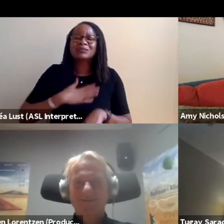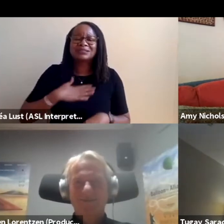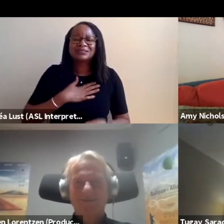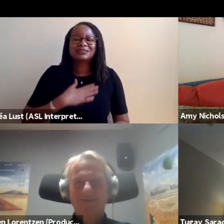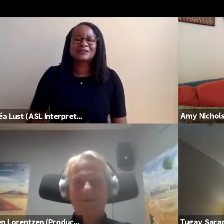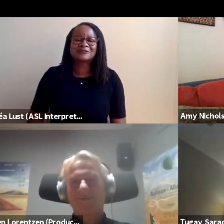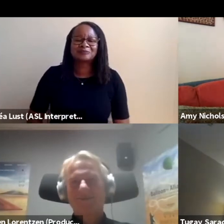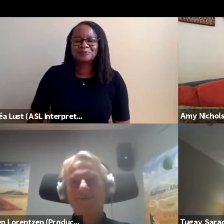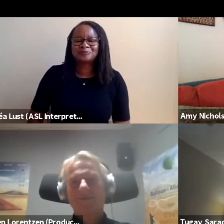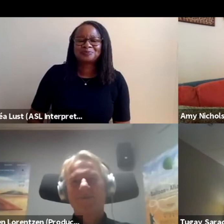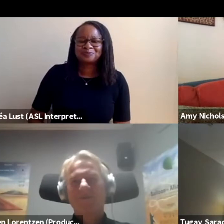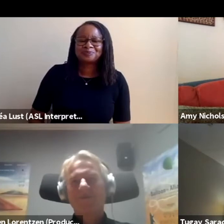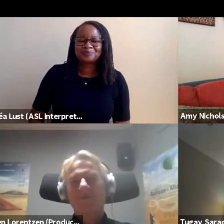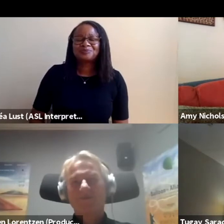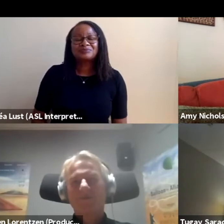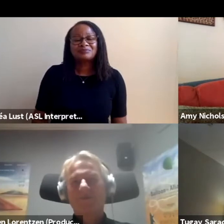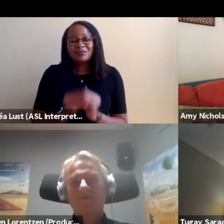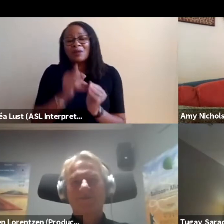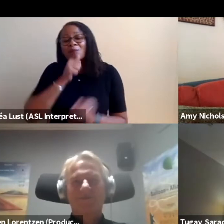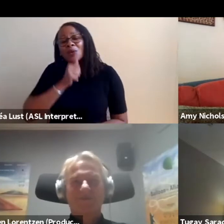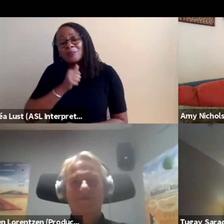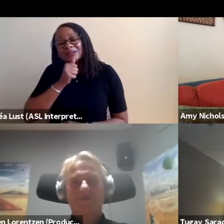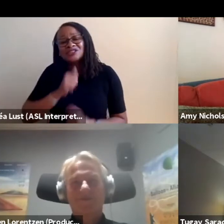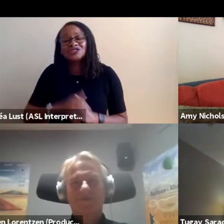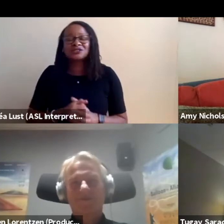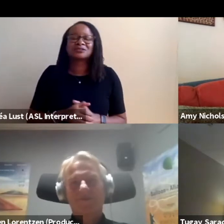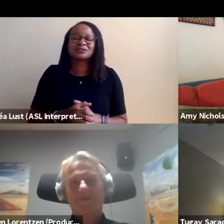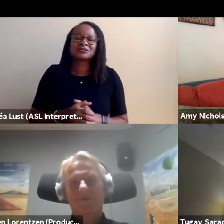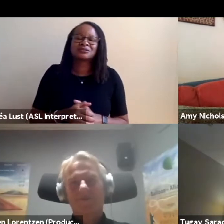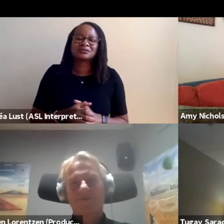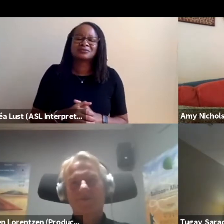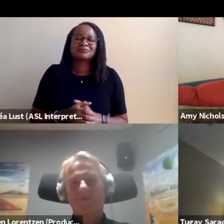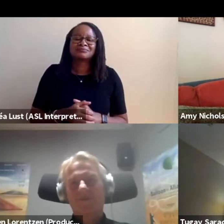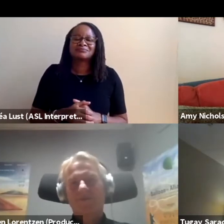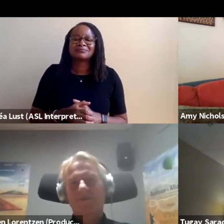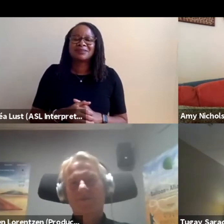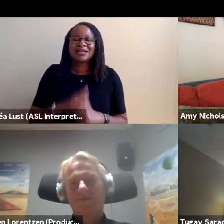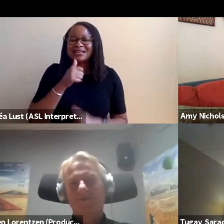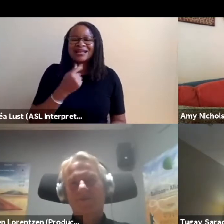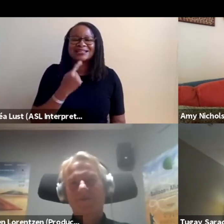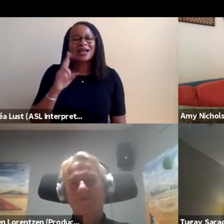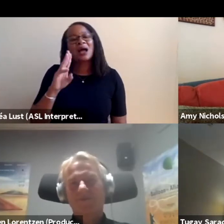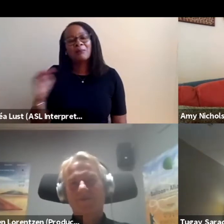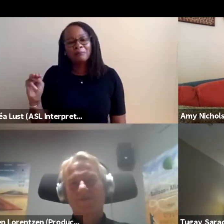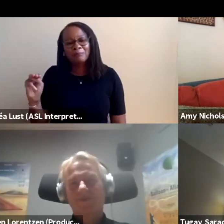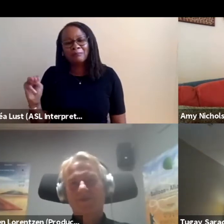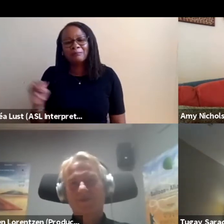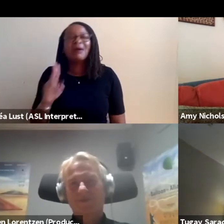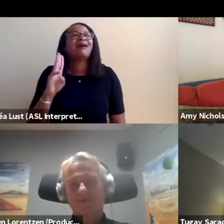more patient, and not like saying it's like so.